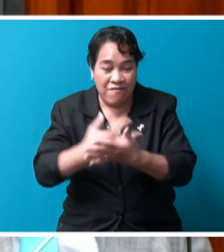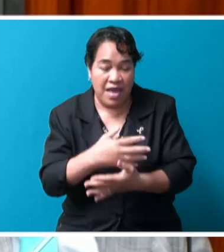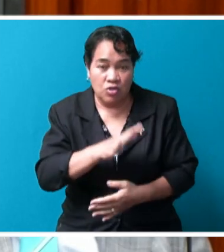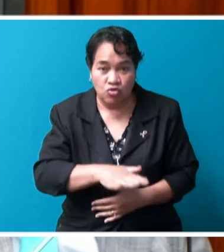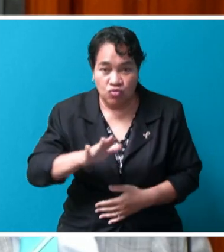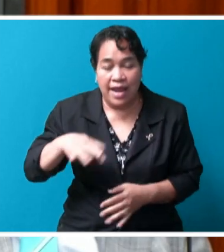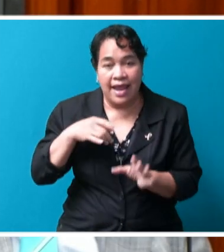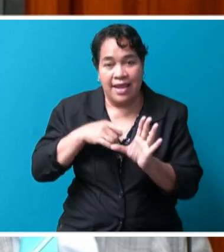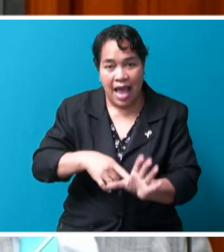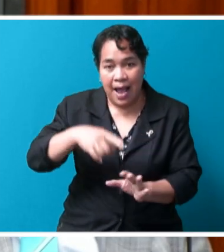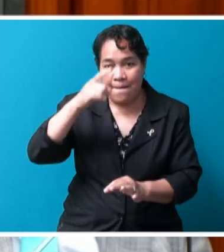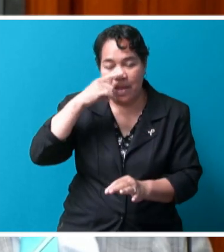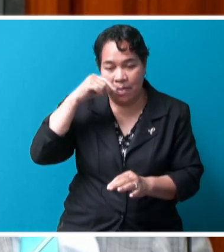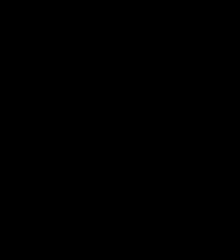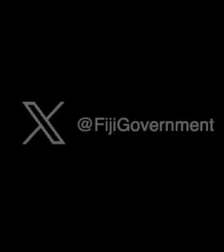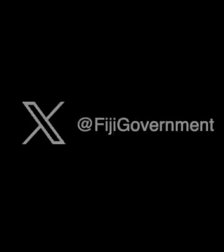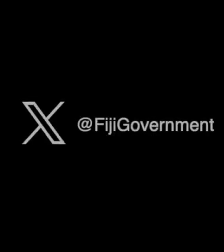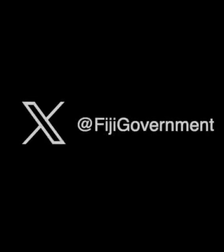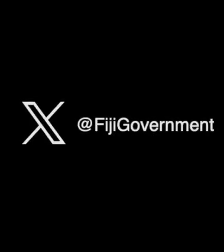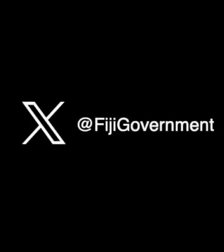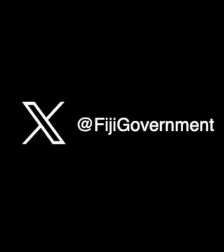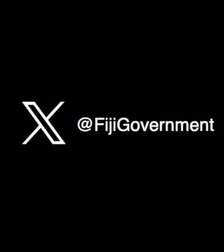and young people of Fiji. Nosa wale.